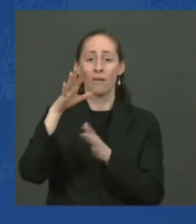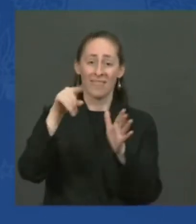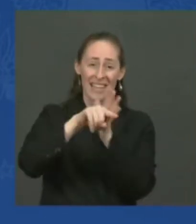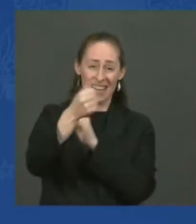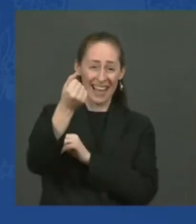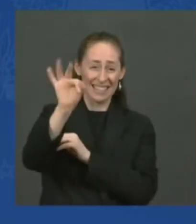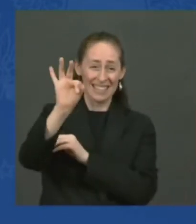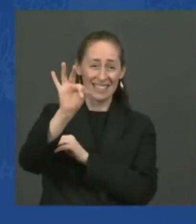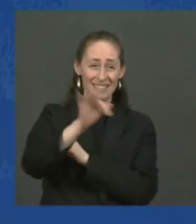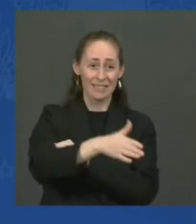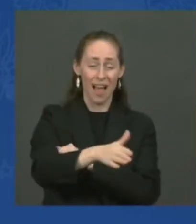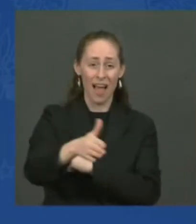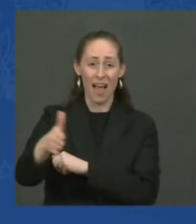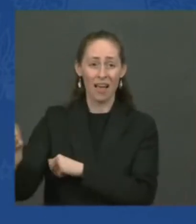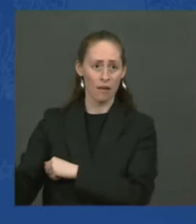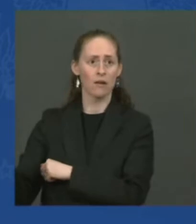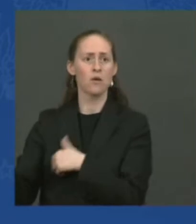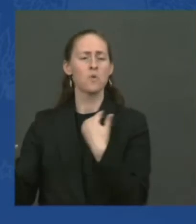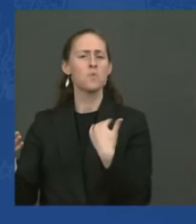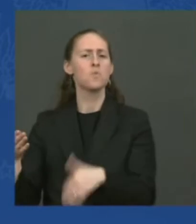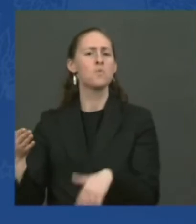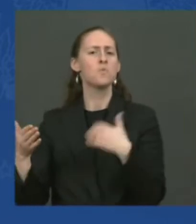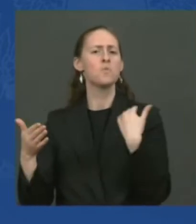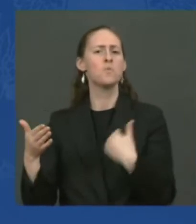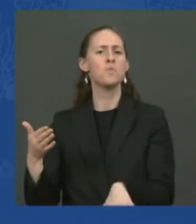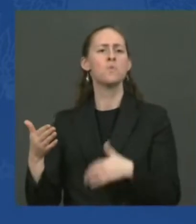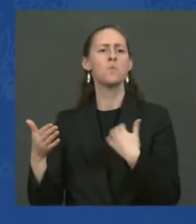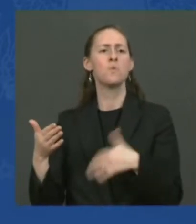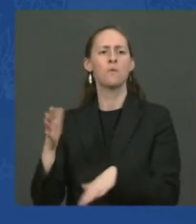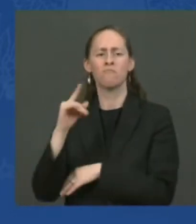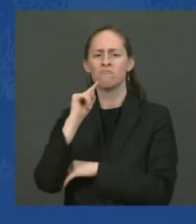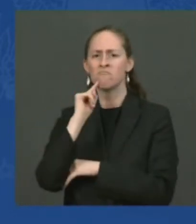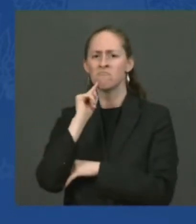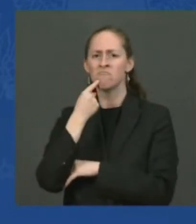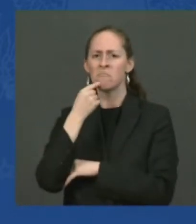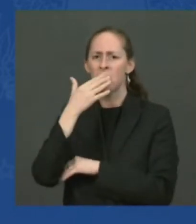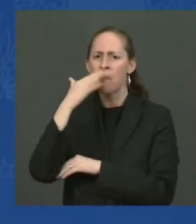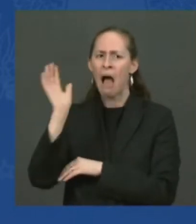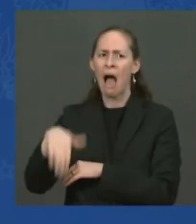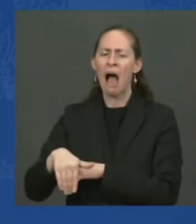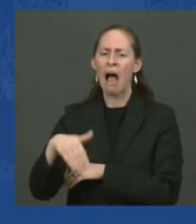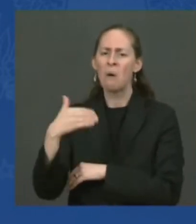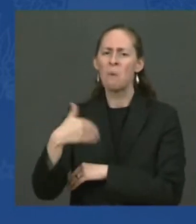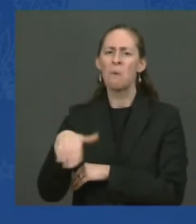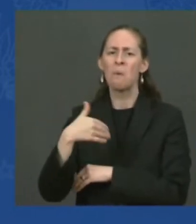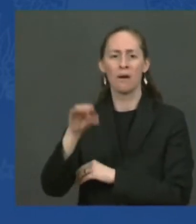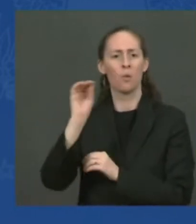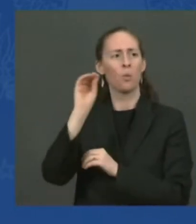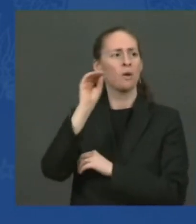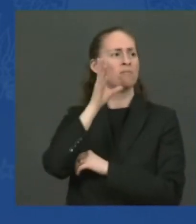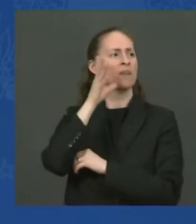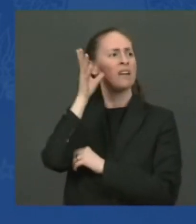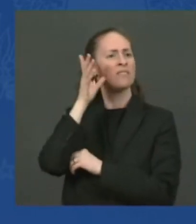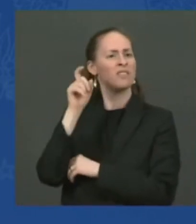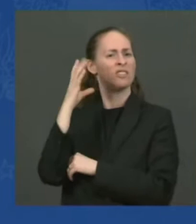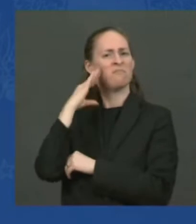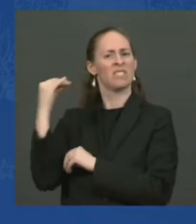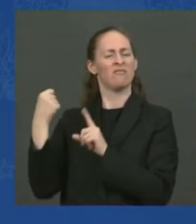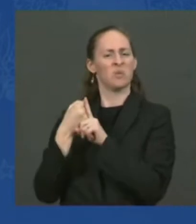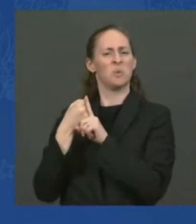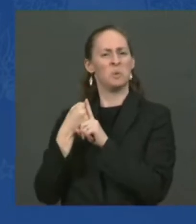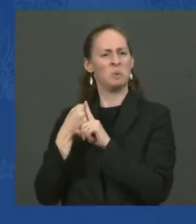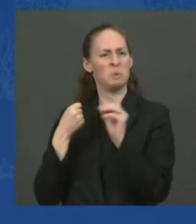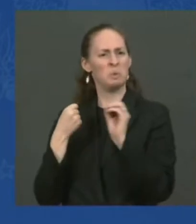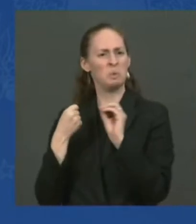understands, that is a loss no parent should endure. It was horrific, preventable